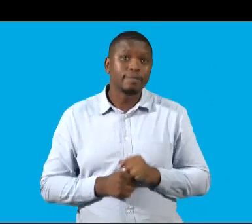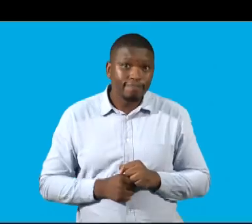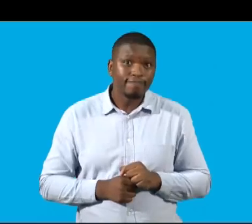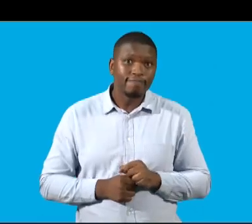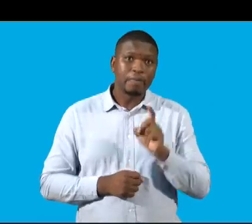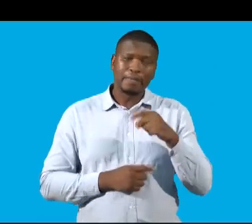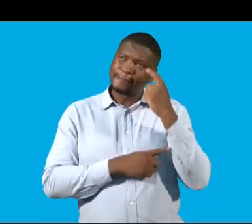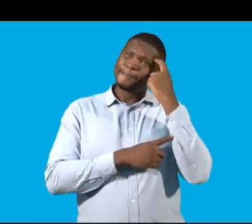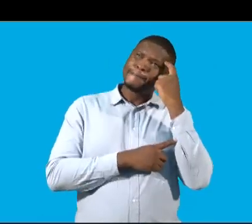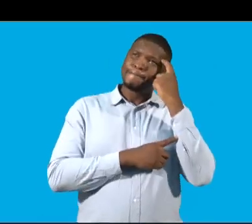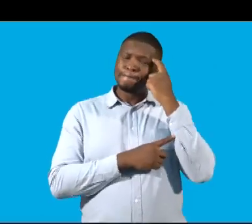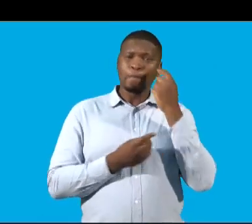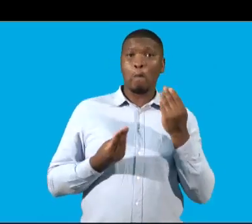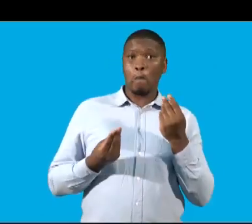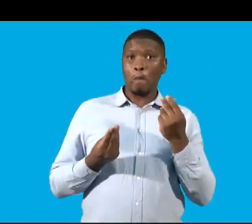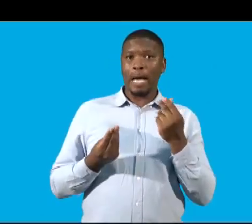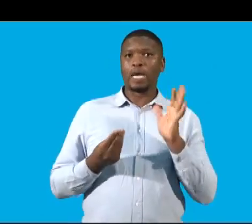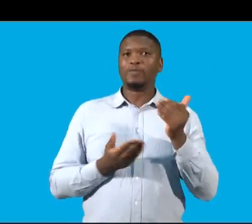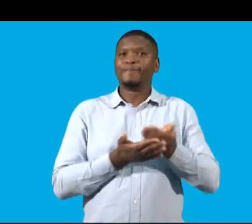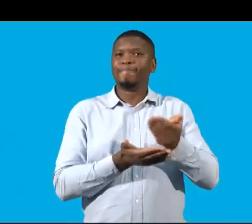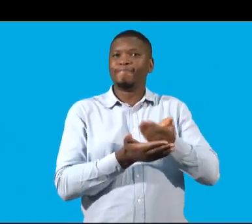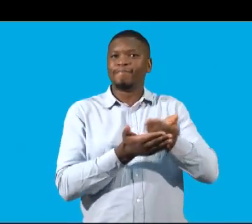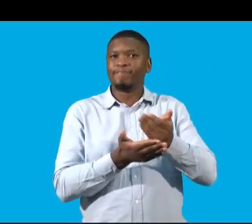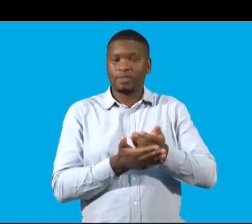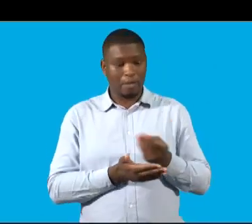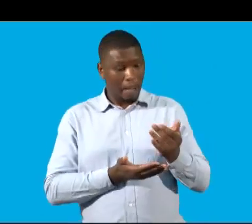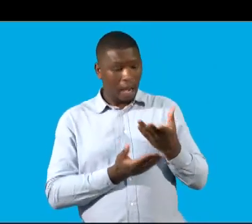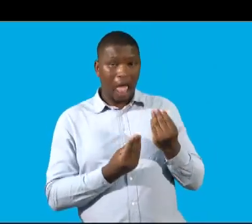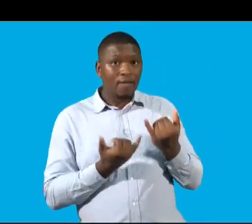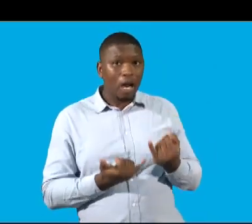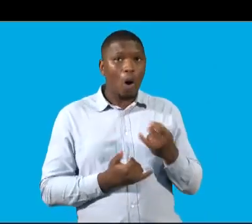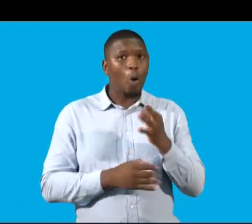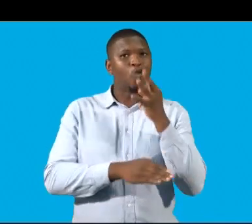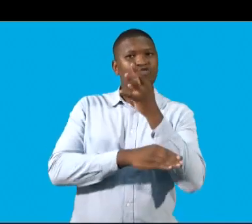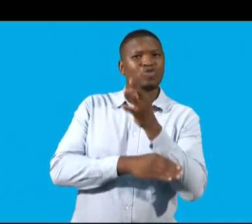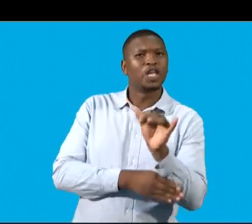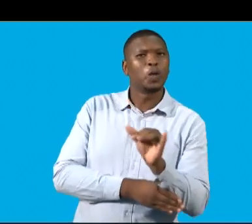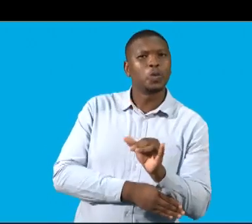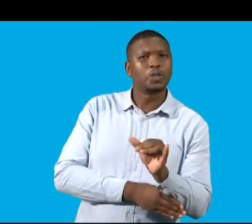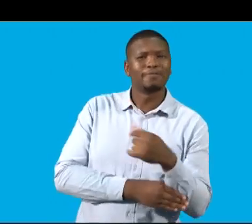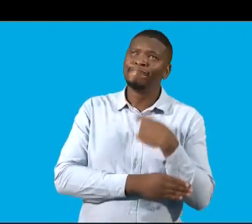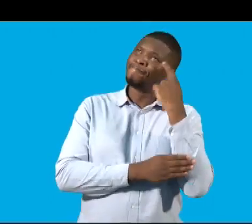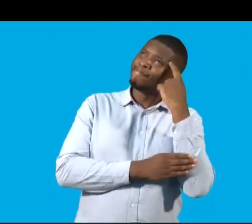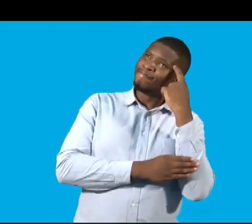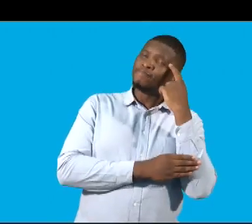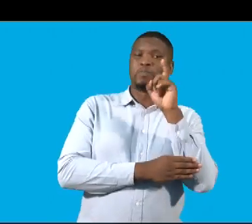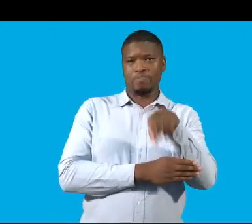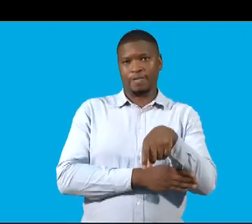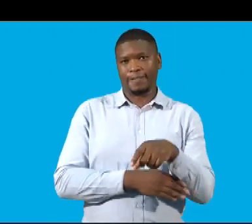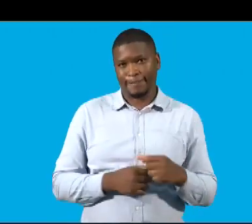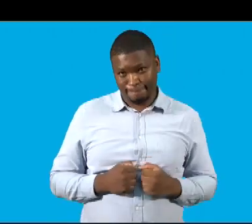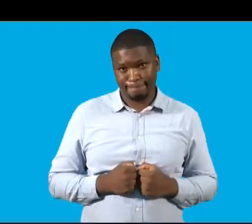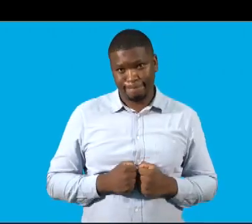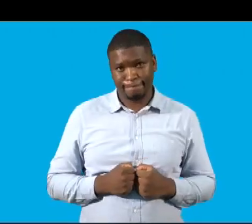choose? Well, we need to think about this money that we are going to save up. Is it money that we have now, or is it money that we plan to